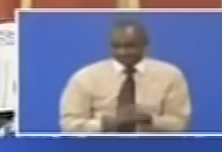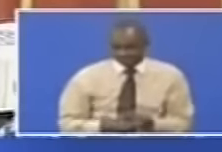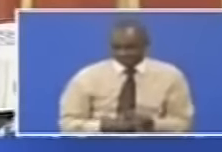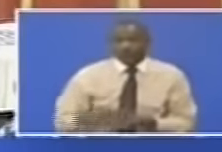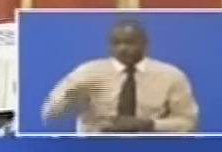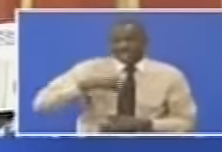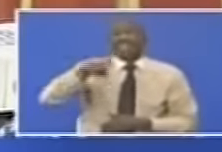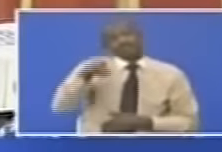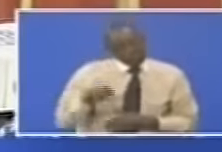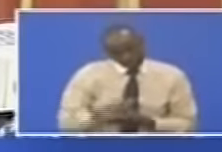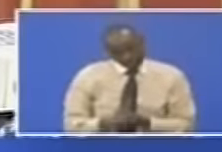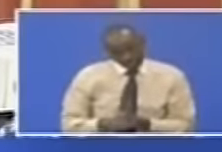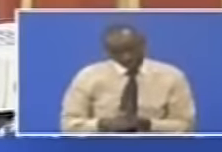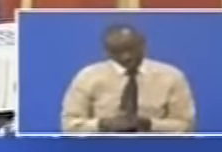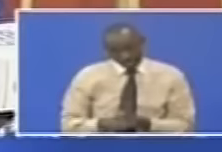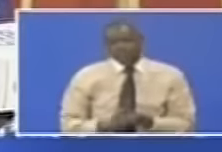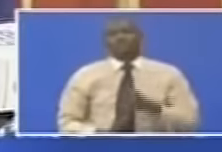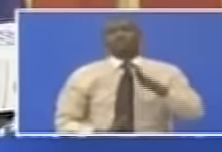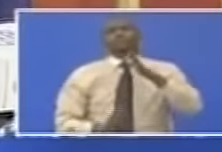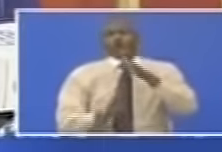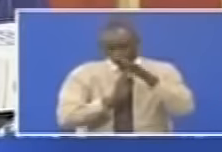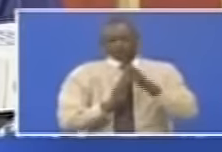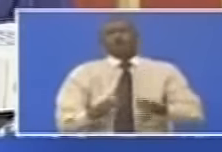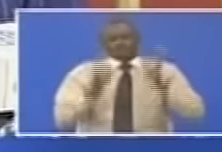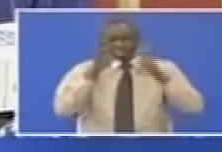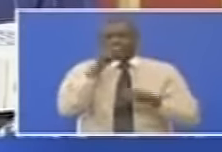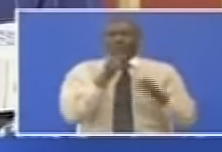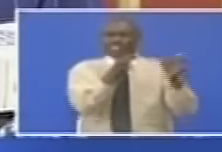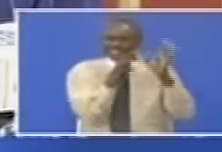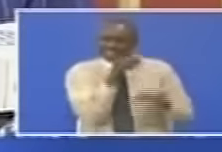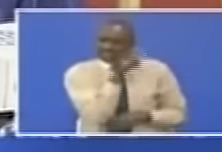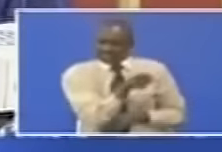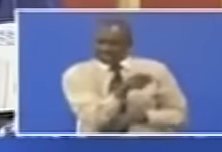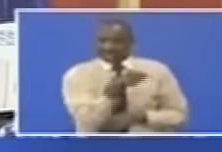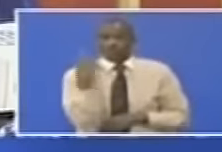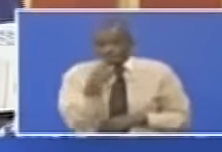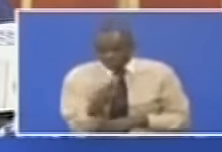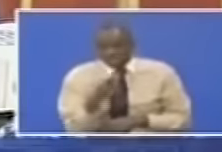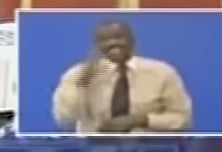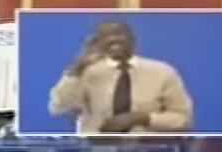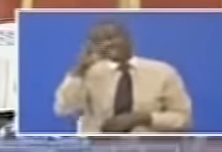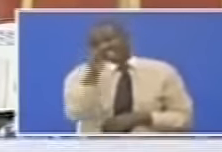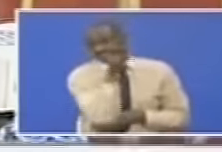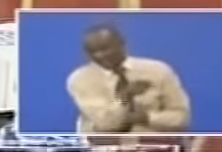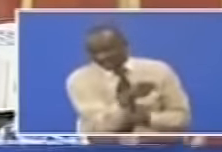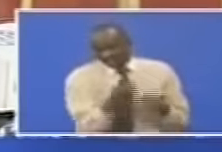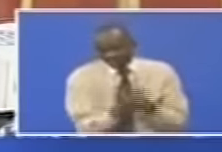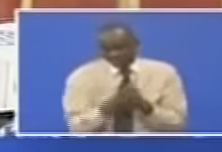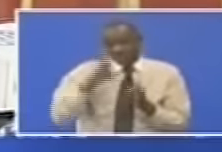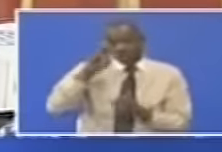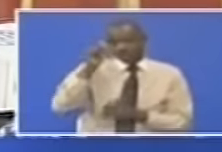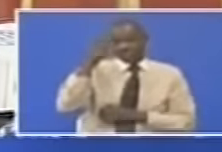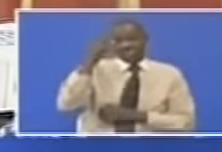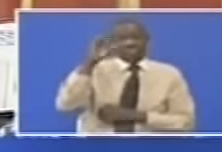demand that the top national treasury officials, namely the cabinet secretary, Mr. Henry